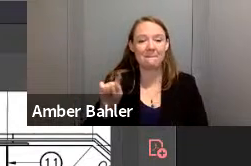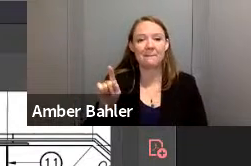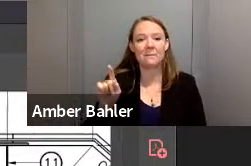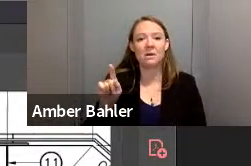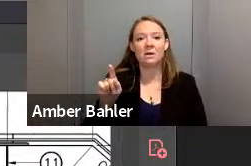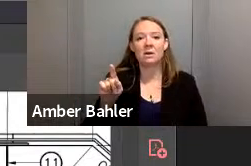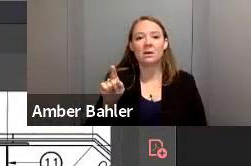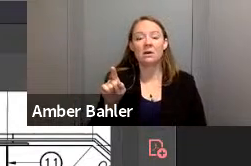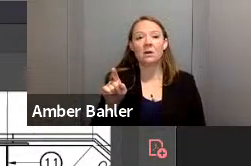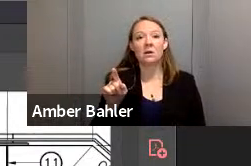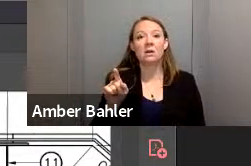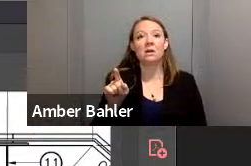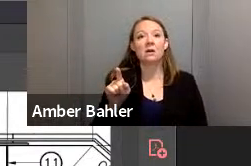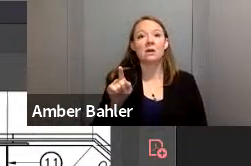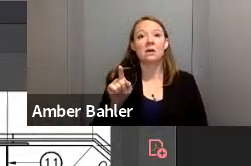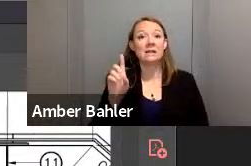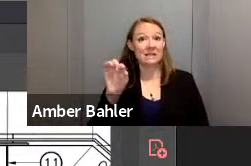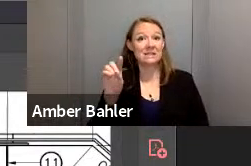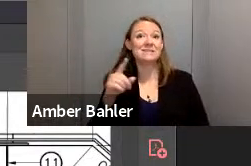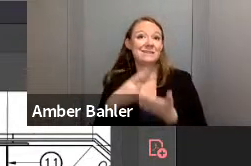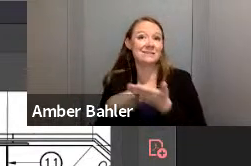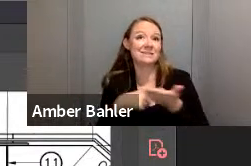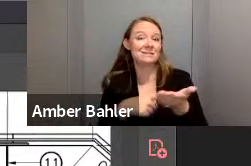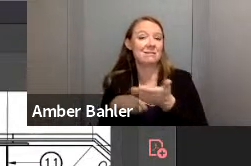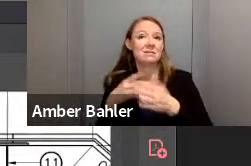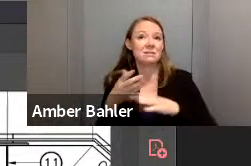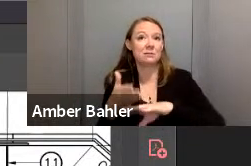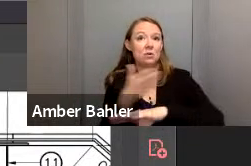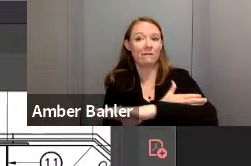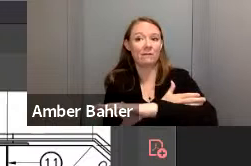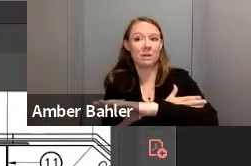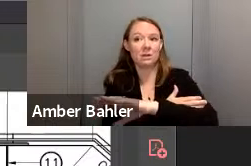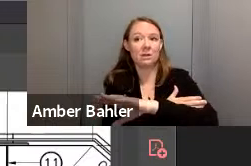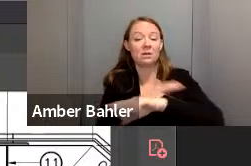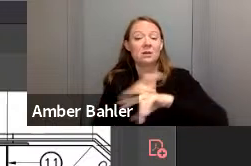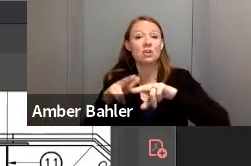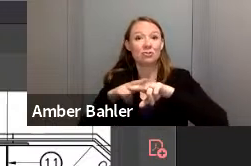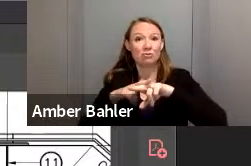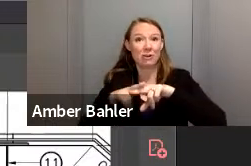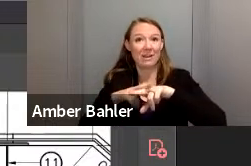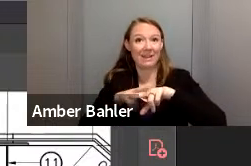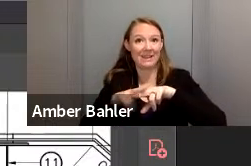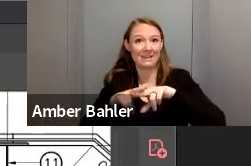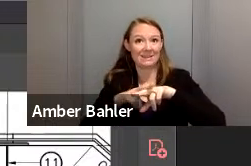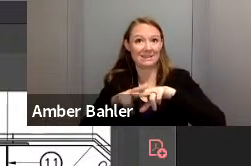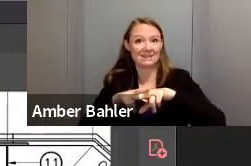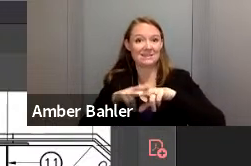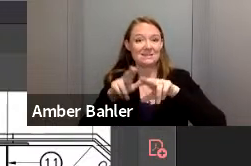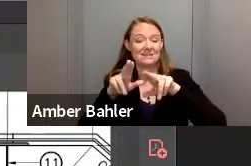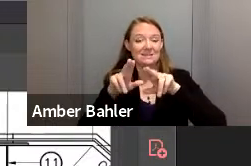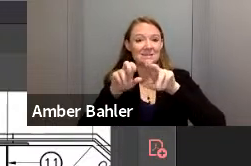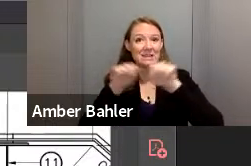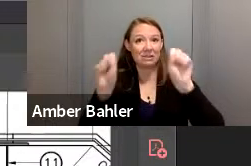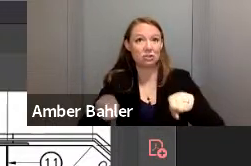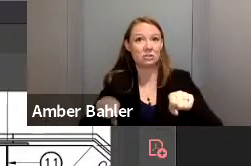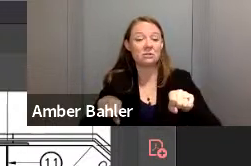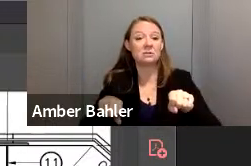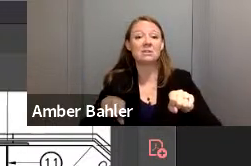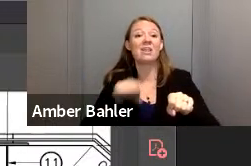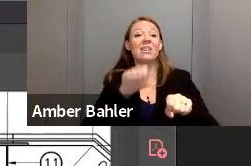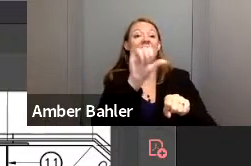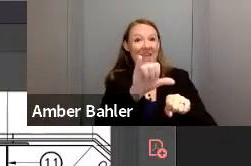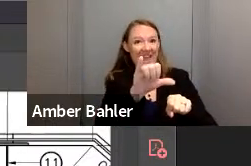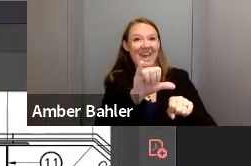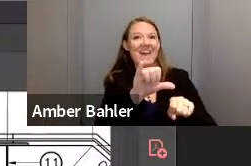they were having a discussion about improving the train stations. Just this very issue